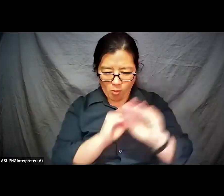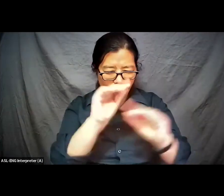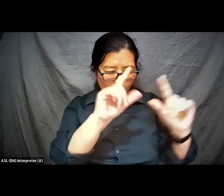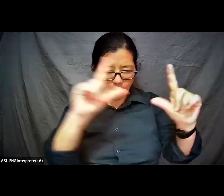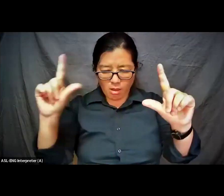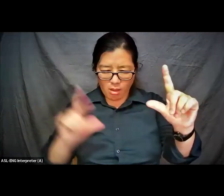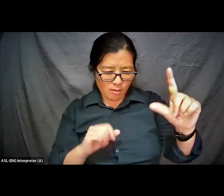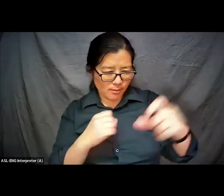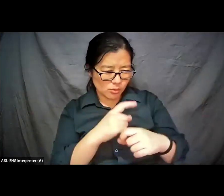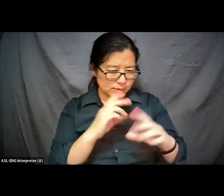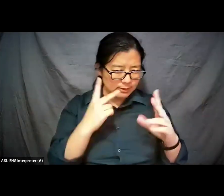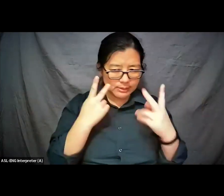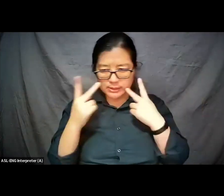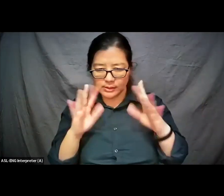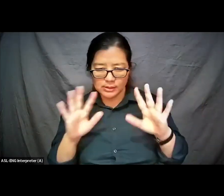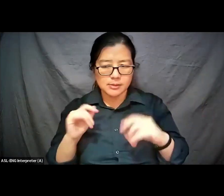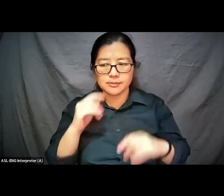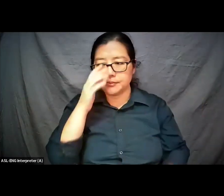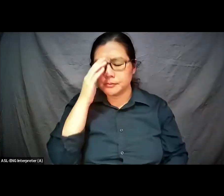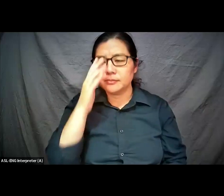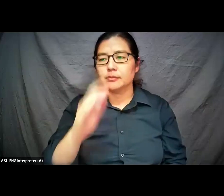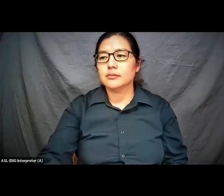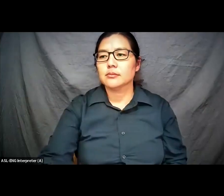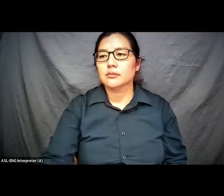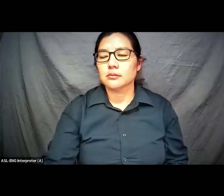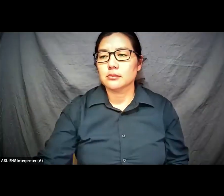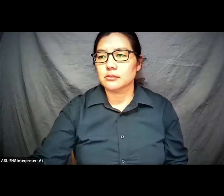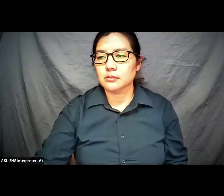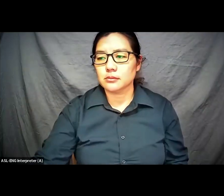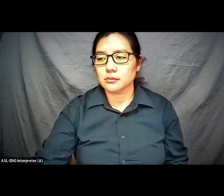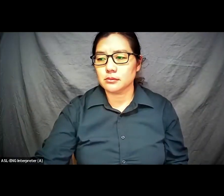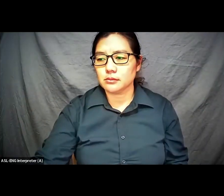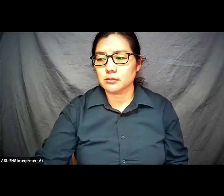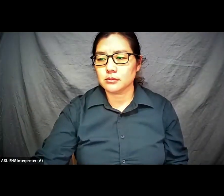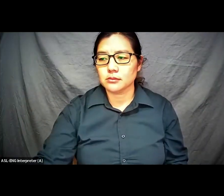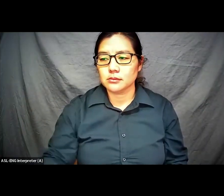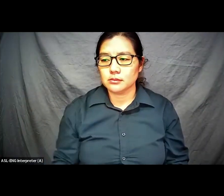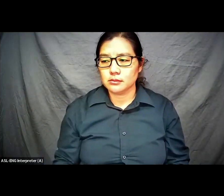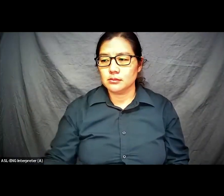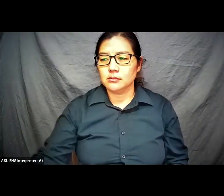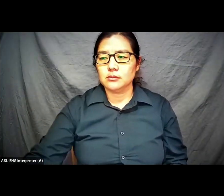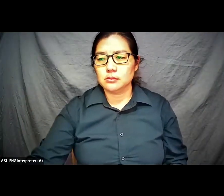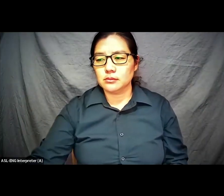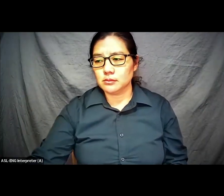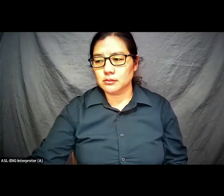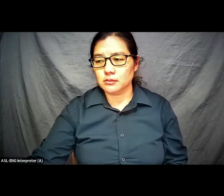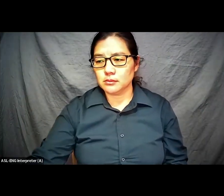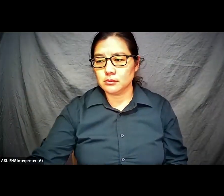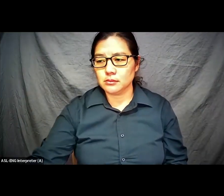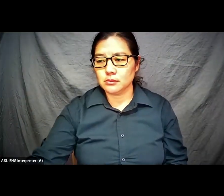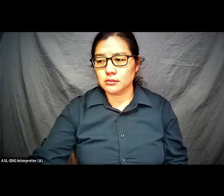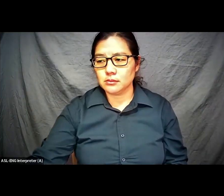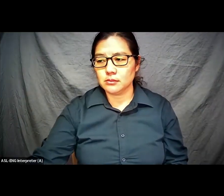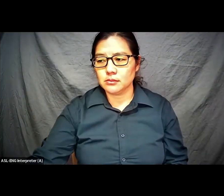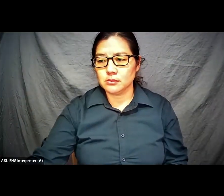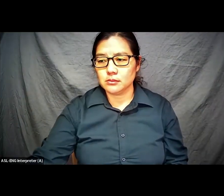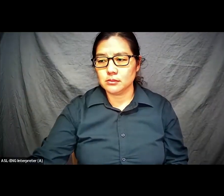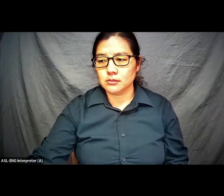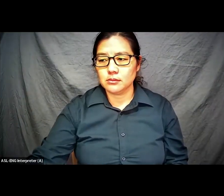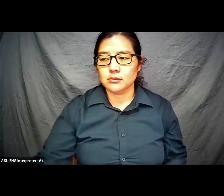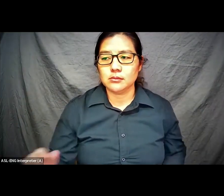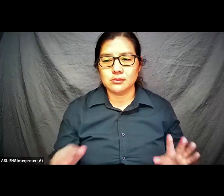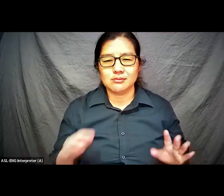disability justice, as disabled people, we know that the idea that we merely have to state our needs to get them met under the law is